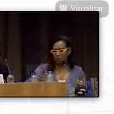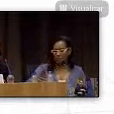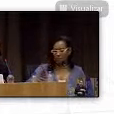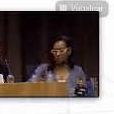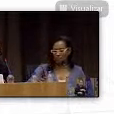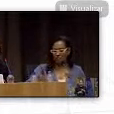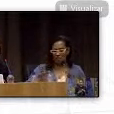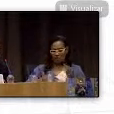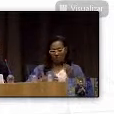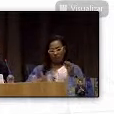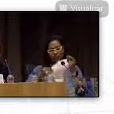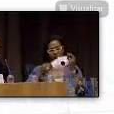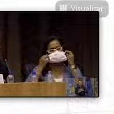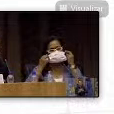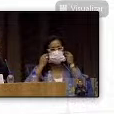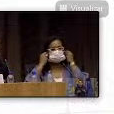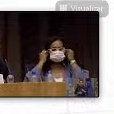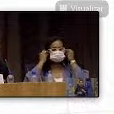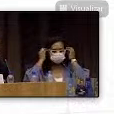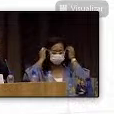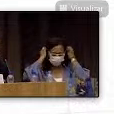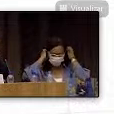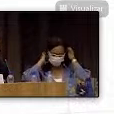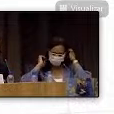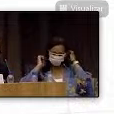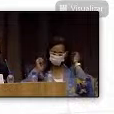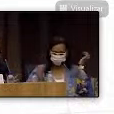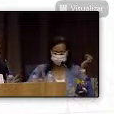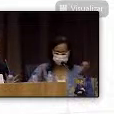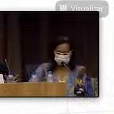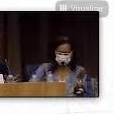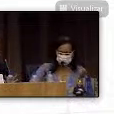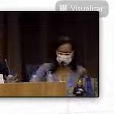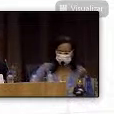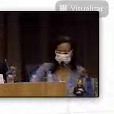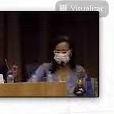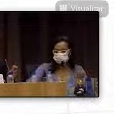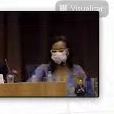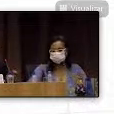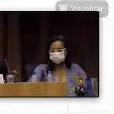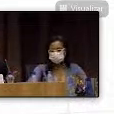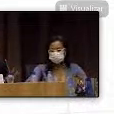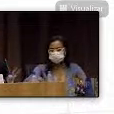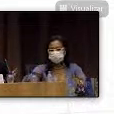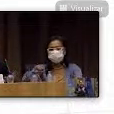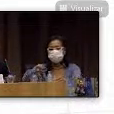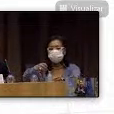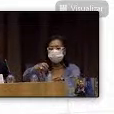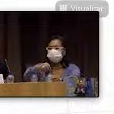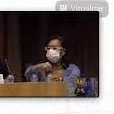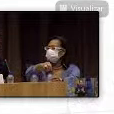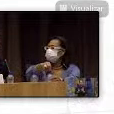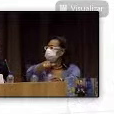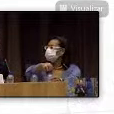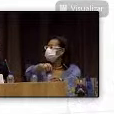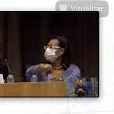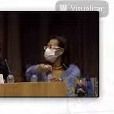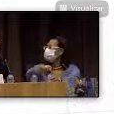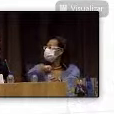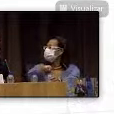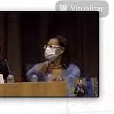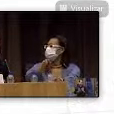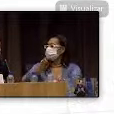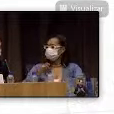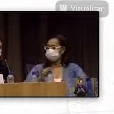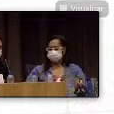have the resources for this patient that were coming to our hospital, and we had to have this in an organized way